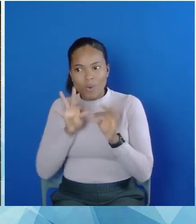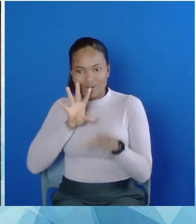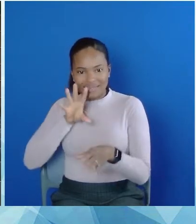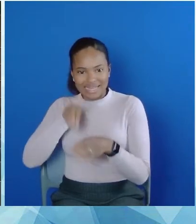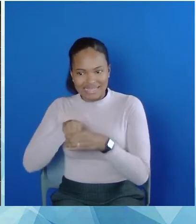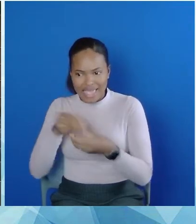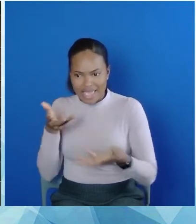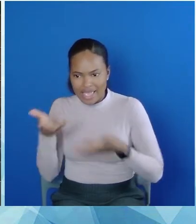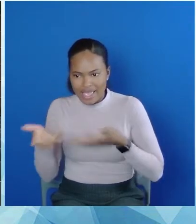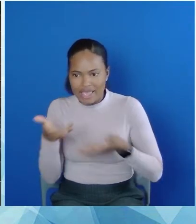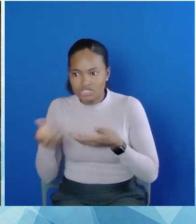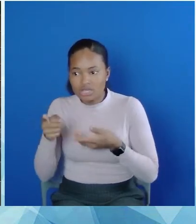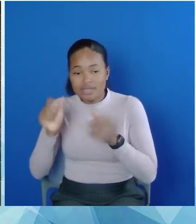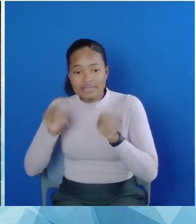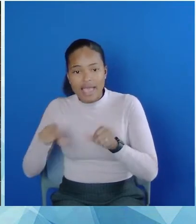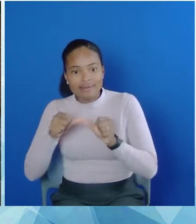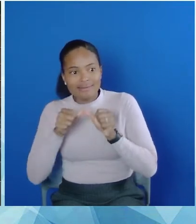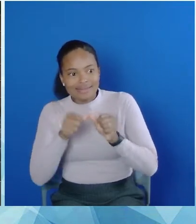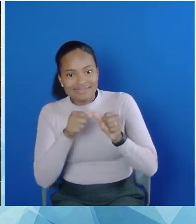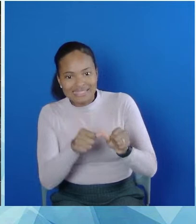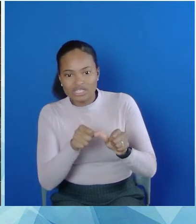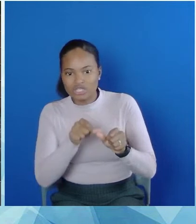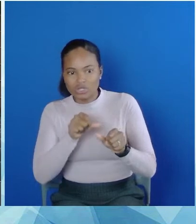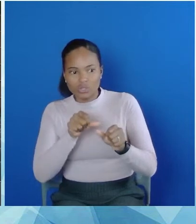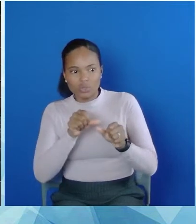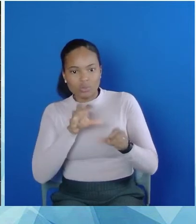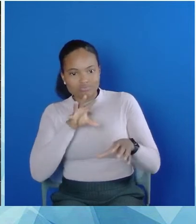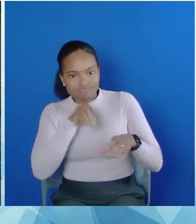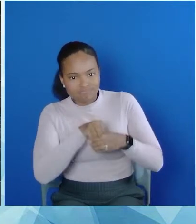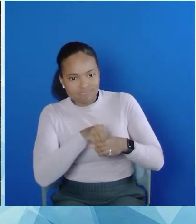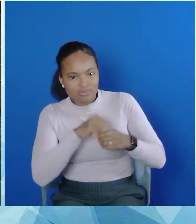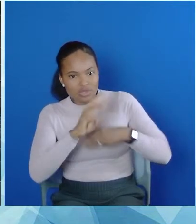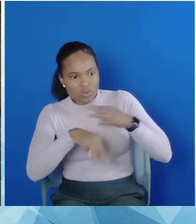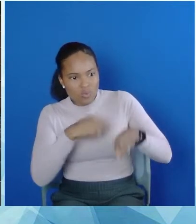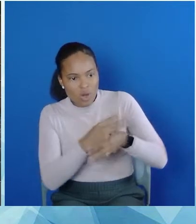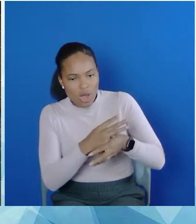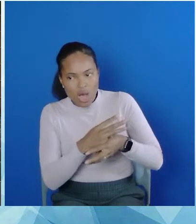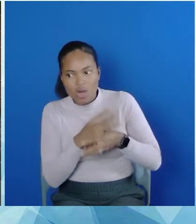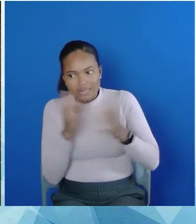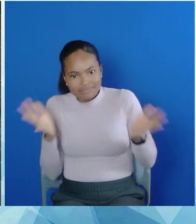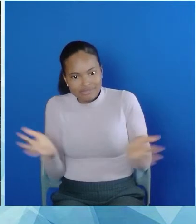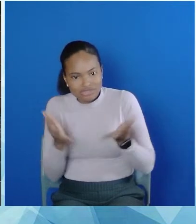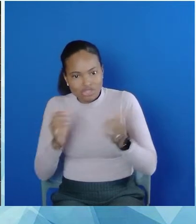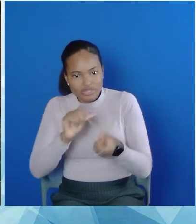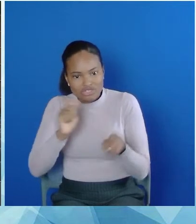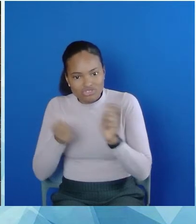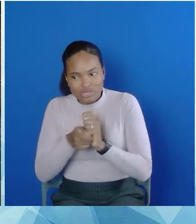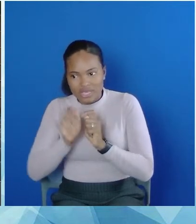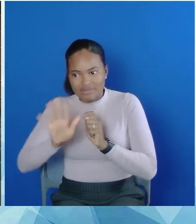they grow up and they can be successful adults and advocate, push for change and improvement in their own community.